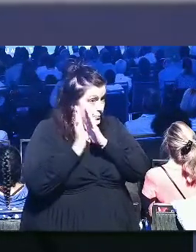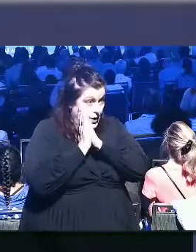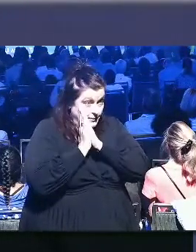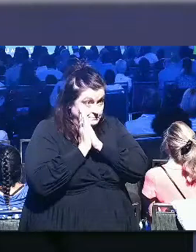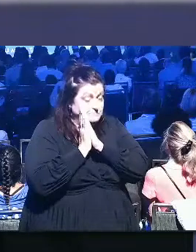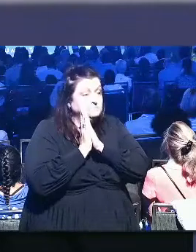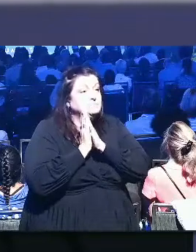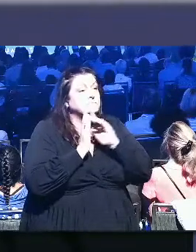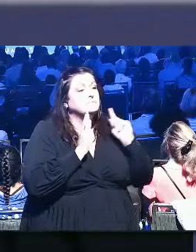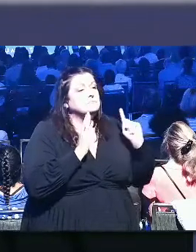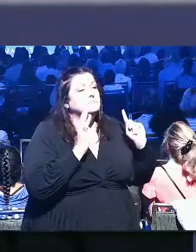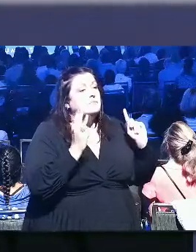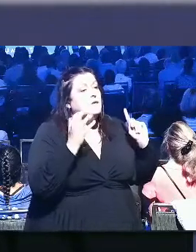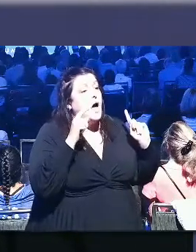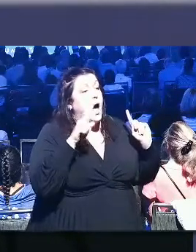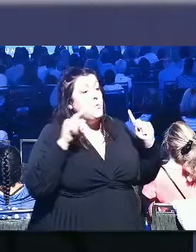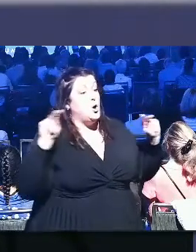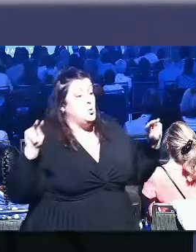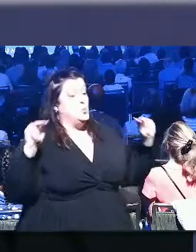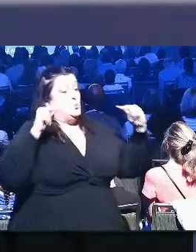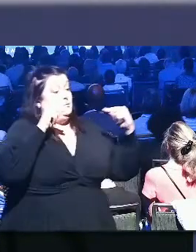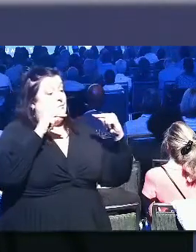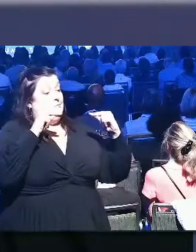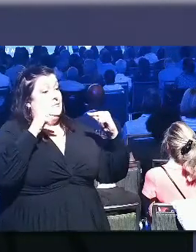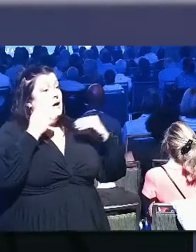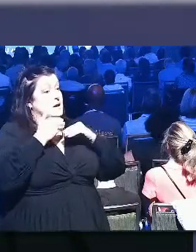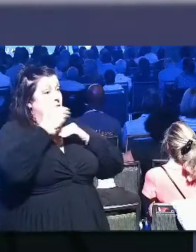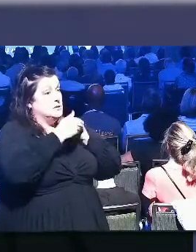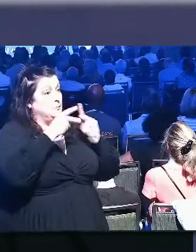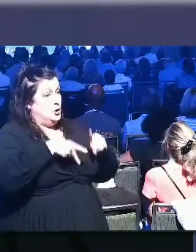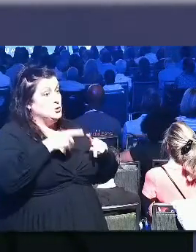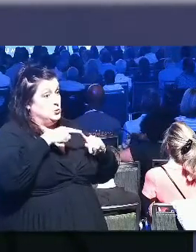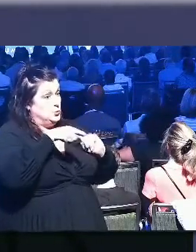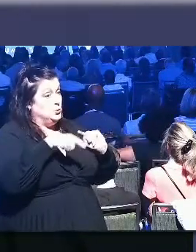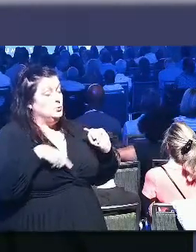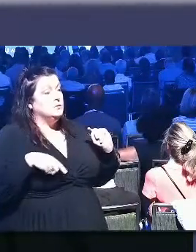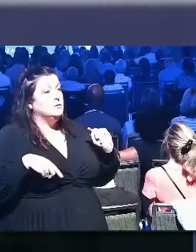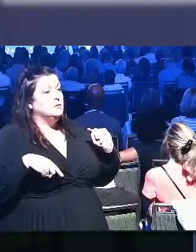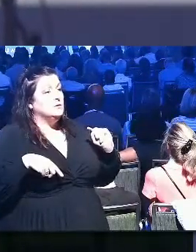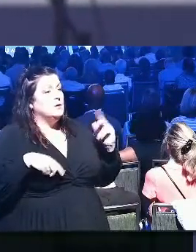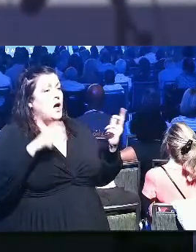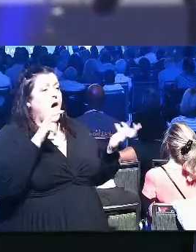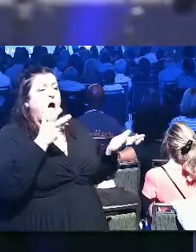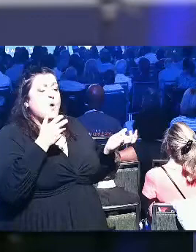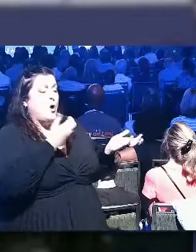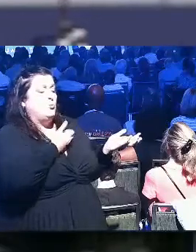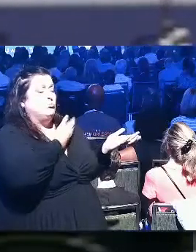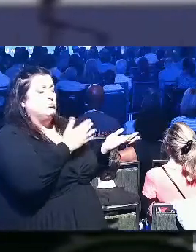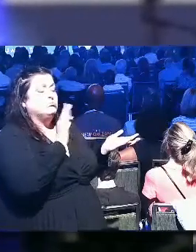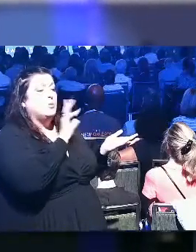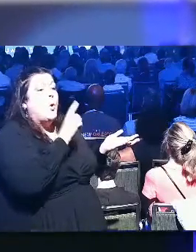And then I just want you to turn to the person next to you. And I want to just share